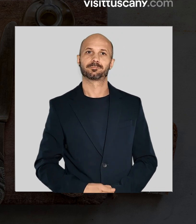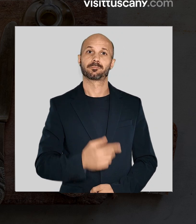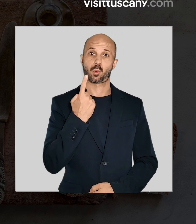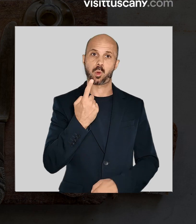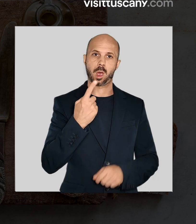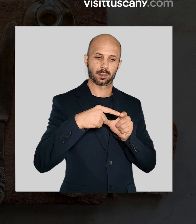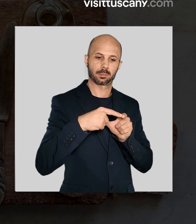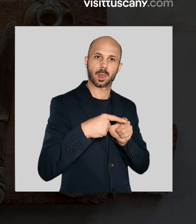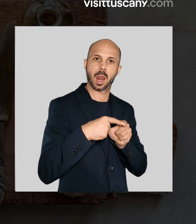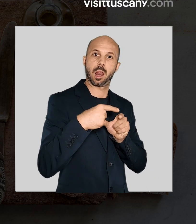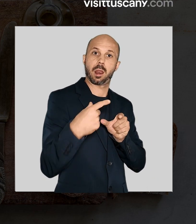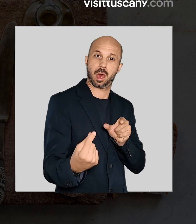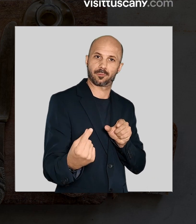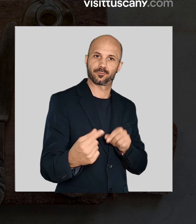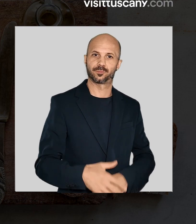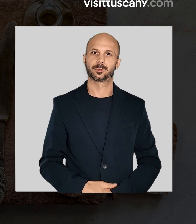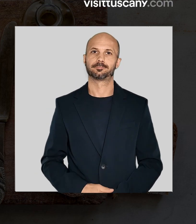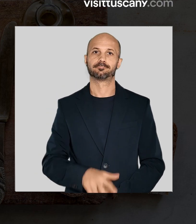1 bay leaf,